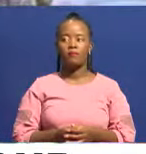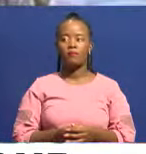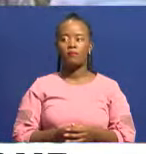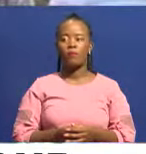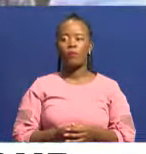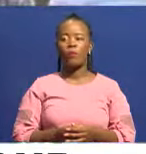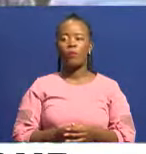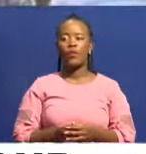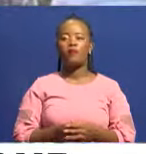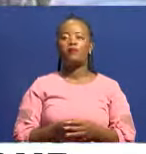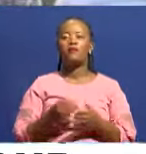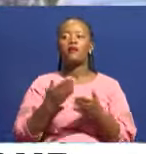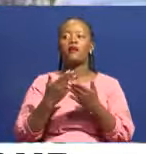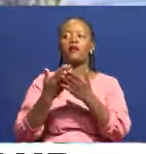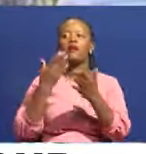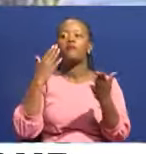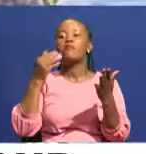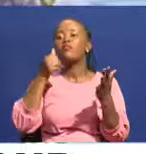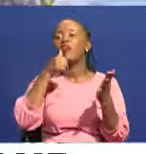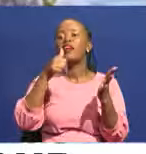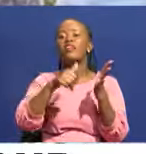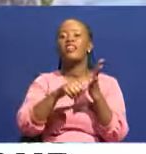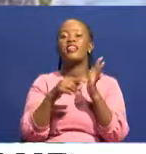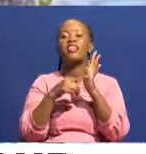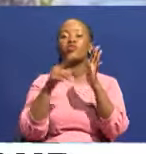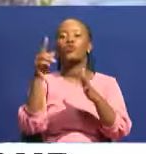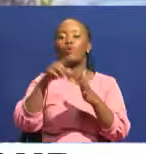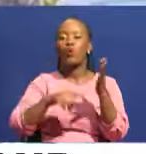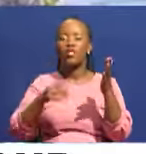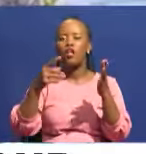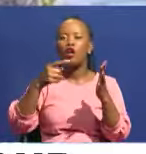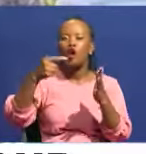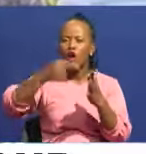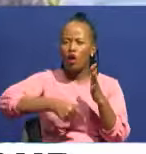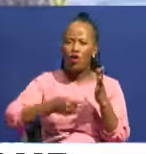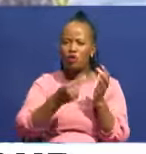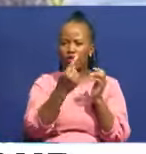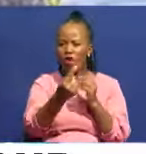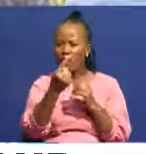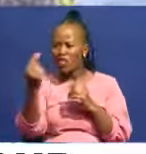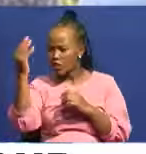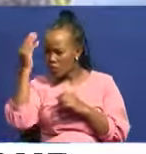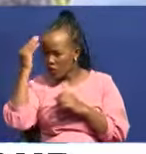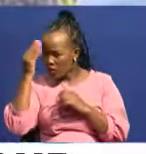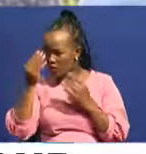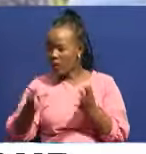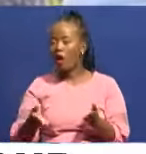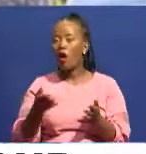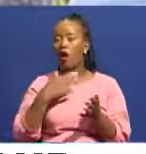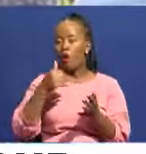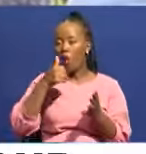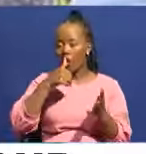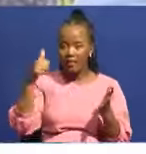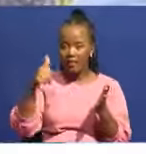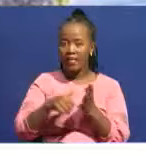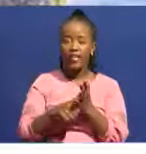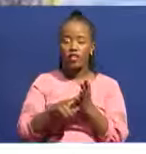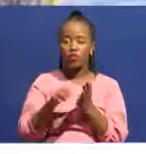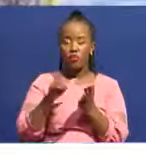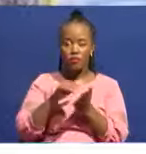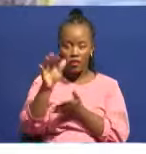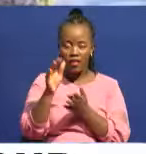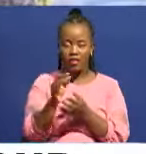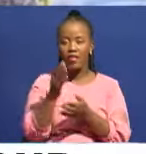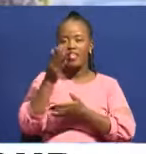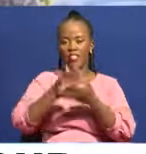Because they were talking about the cost of the courses. We want letters to be released. Those that were released earlier